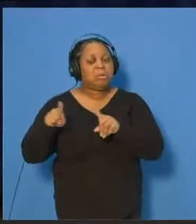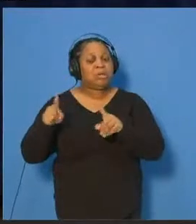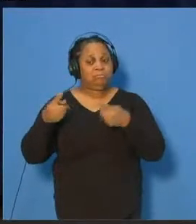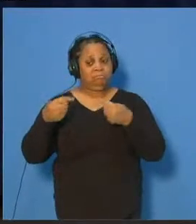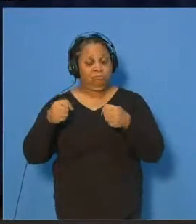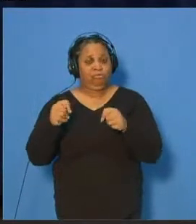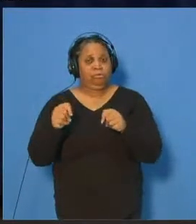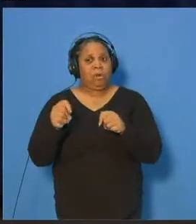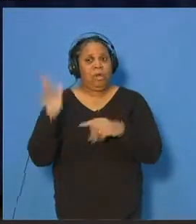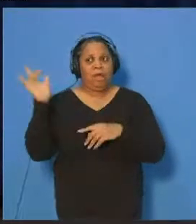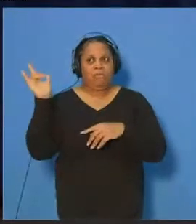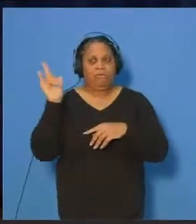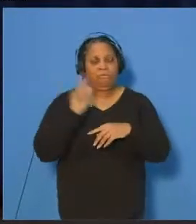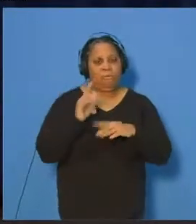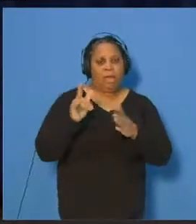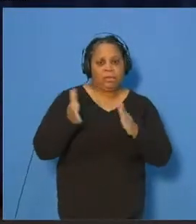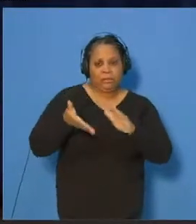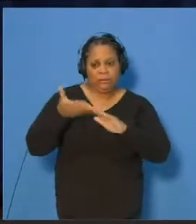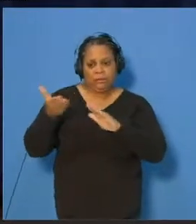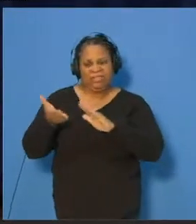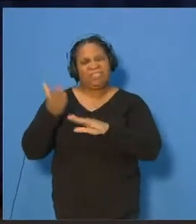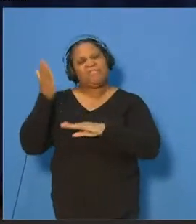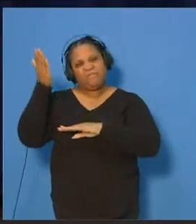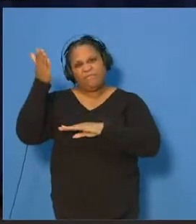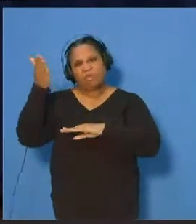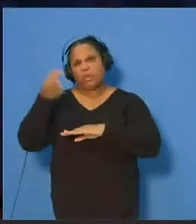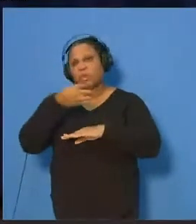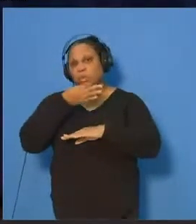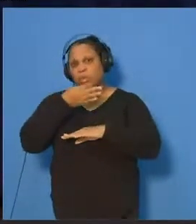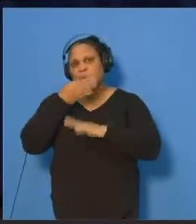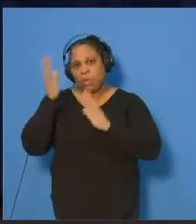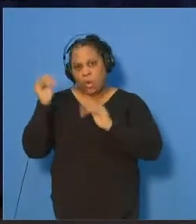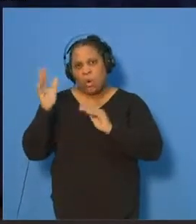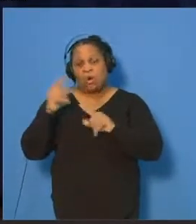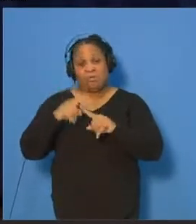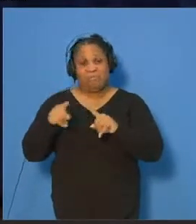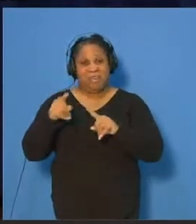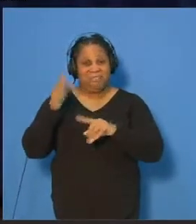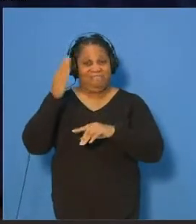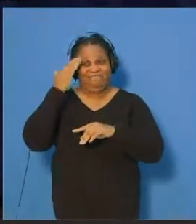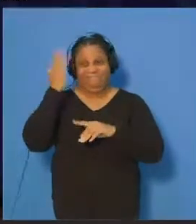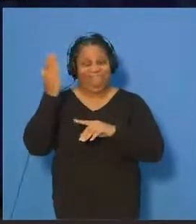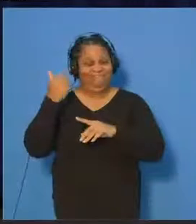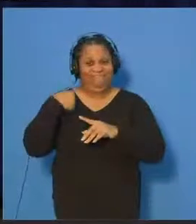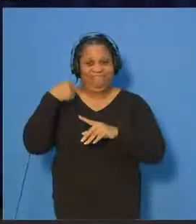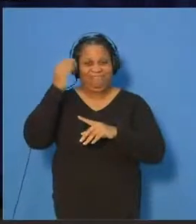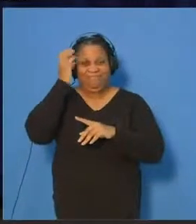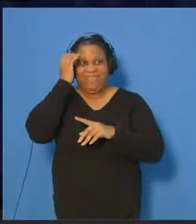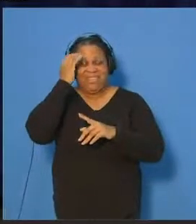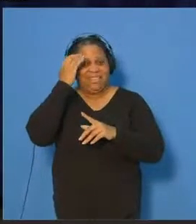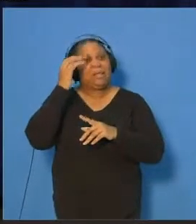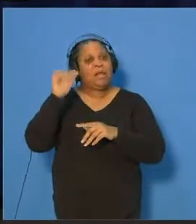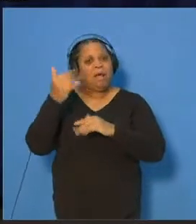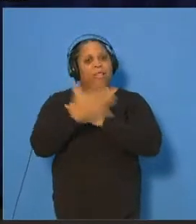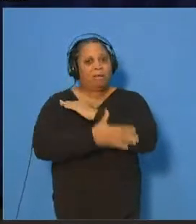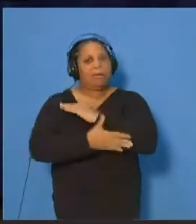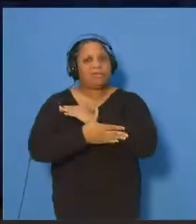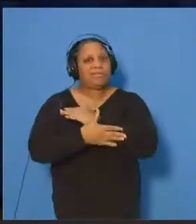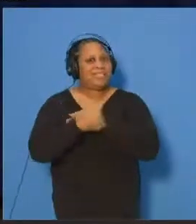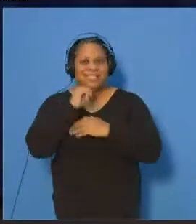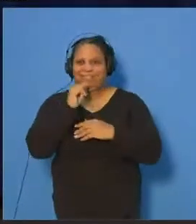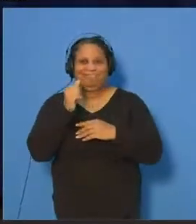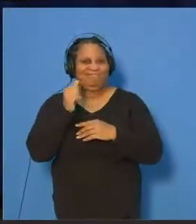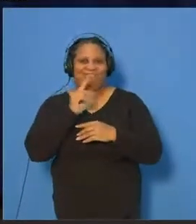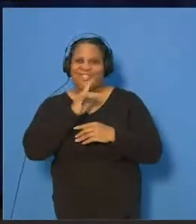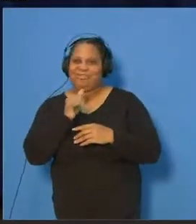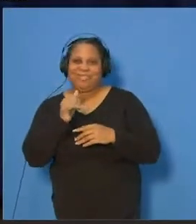get flights running at some point in the future. But if I were to just give you off the top of my head, I think that as many other countries have said, it's unlikely that